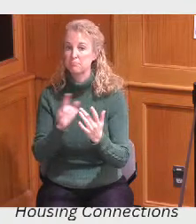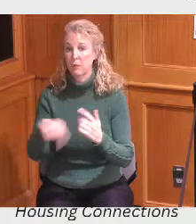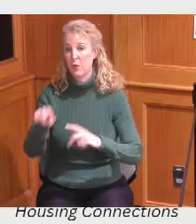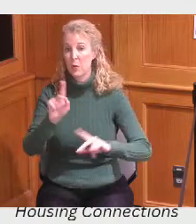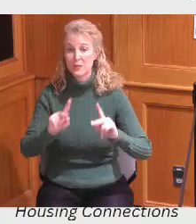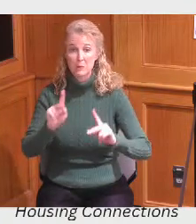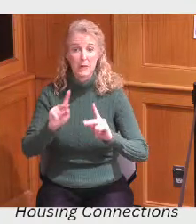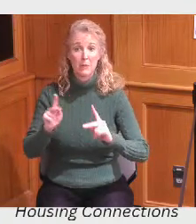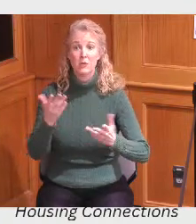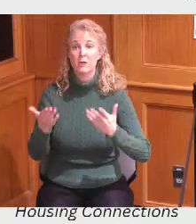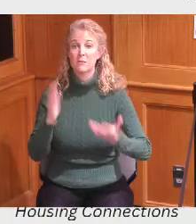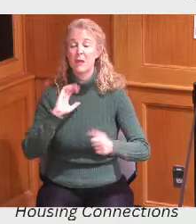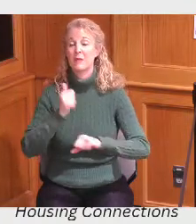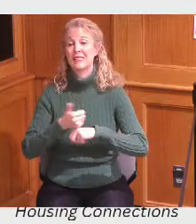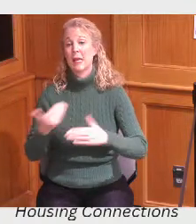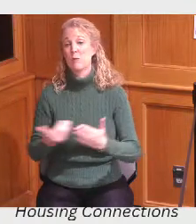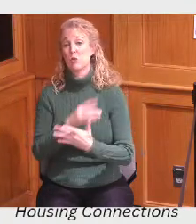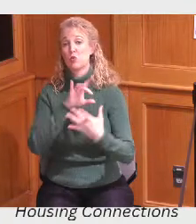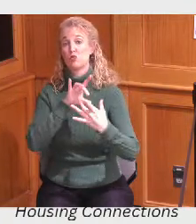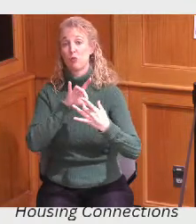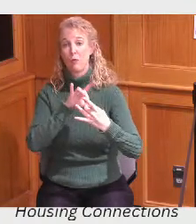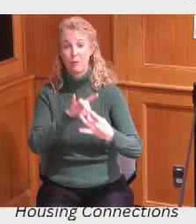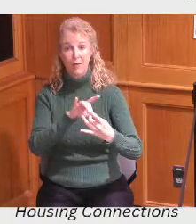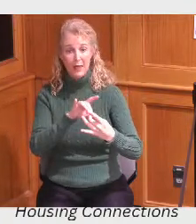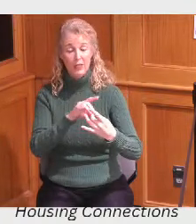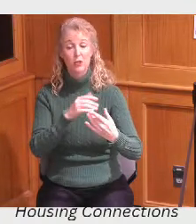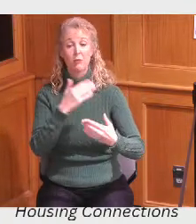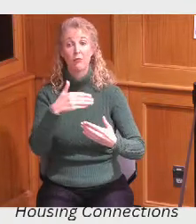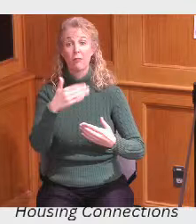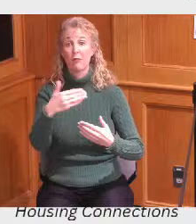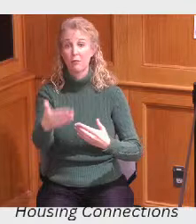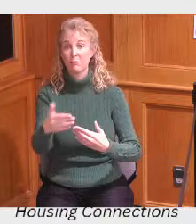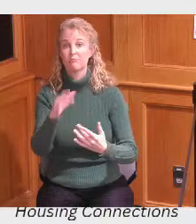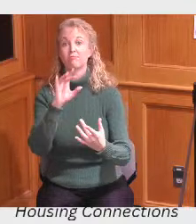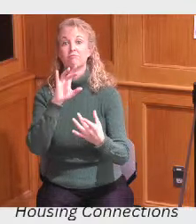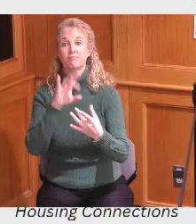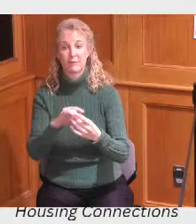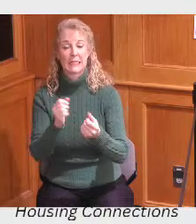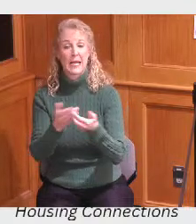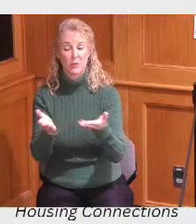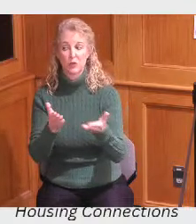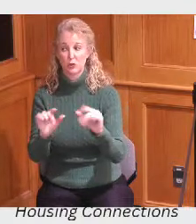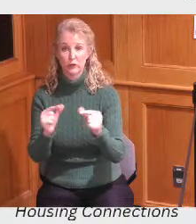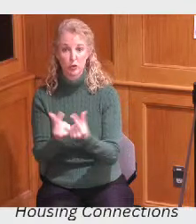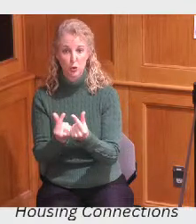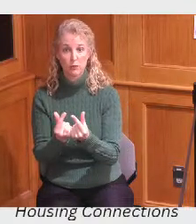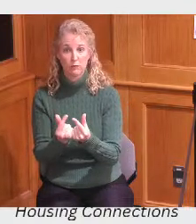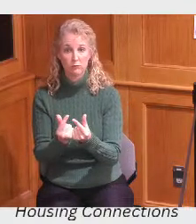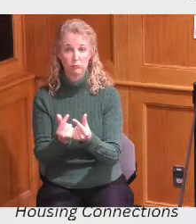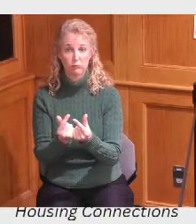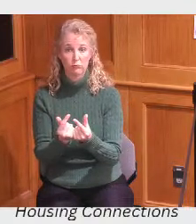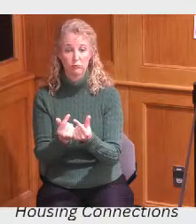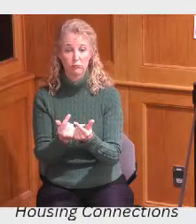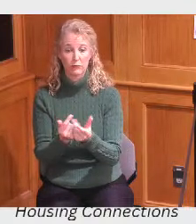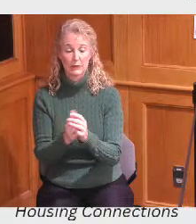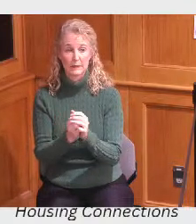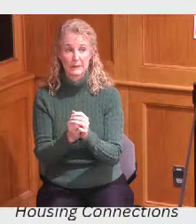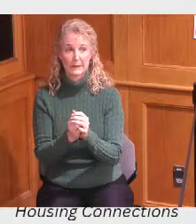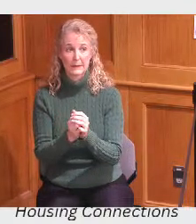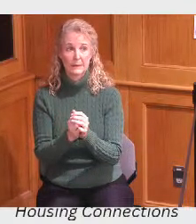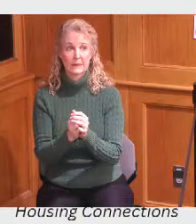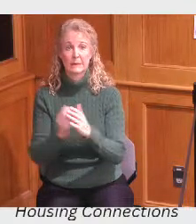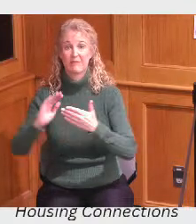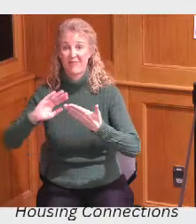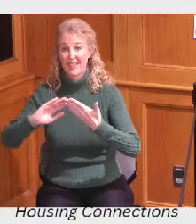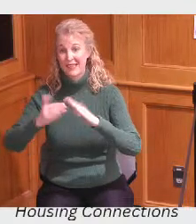maybe create some relationships that ultimately get them into the social services that they might need. But you can see that the